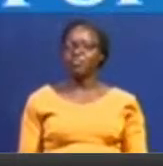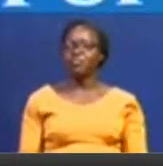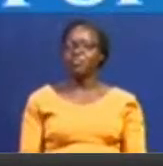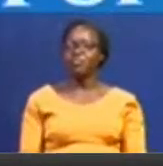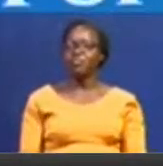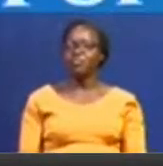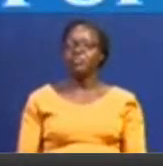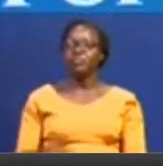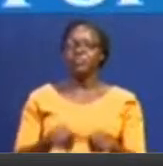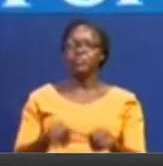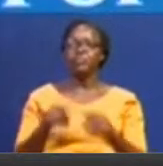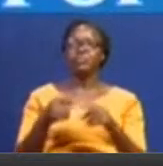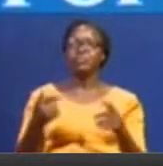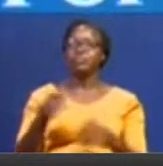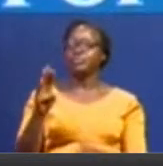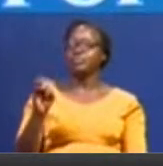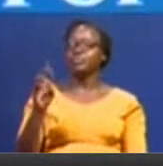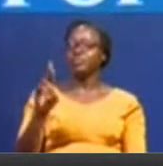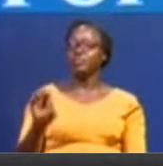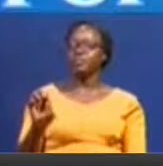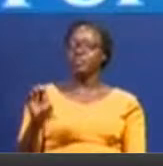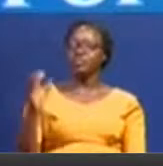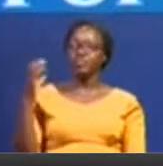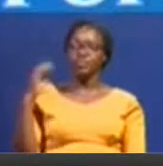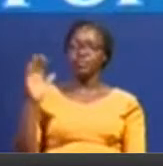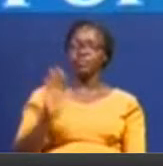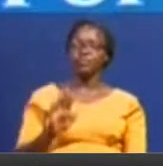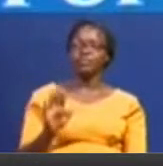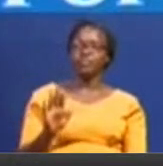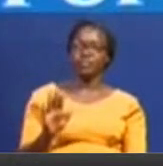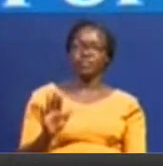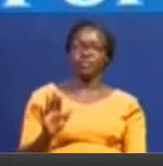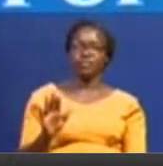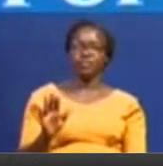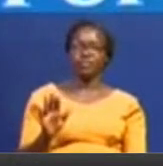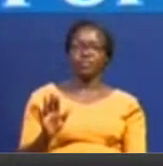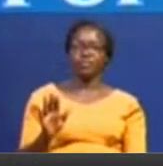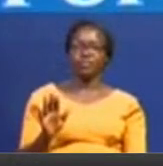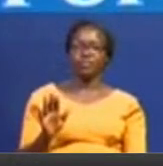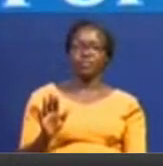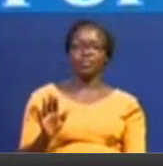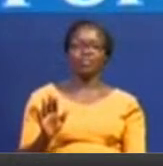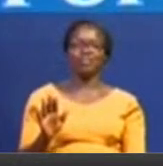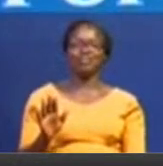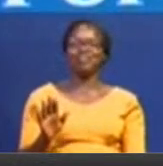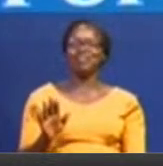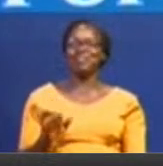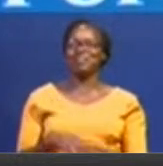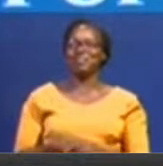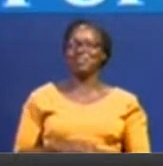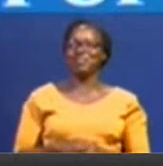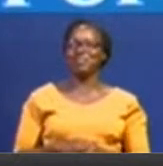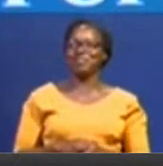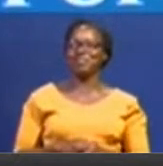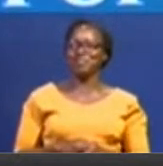Bore and the Chair have left, because you know the country